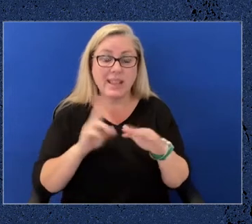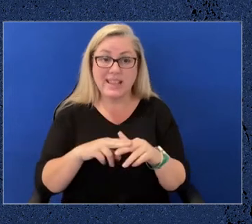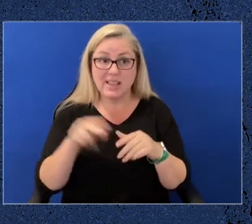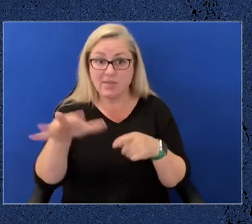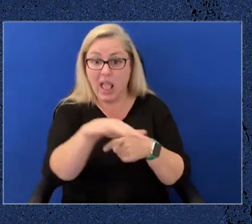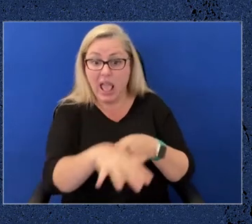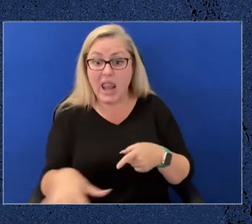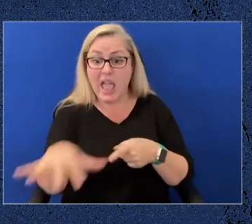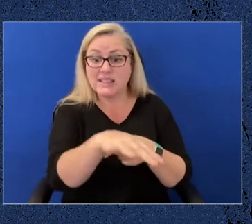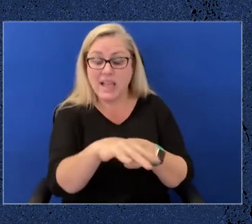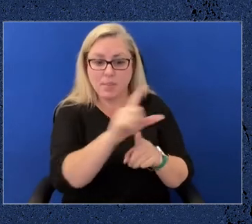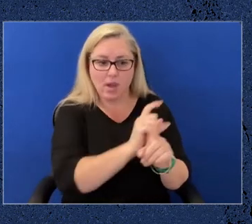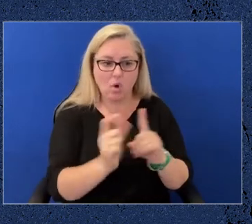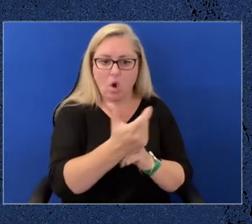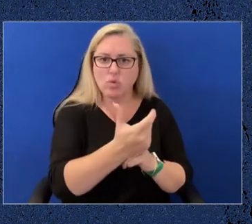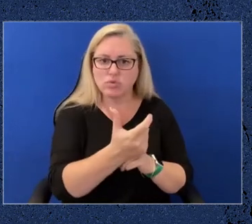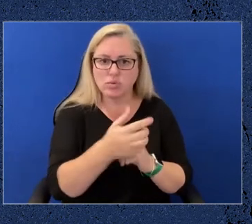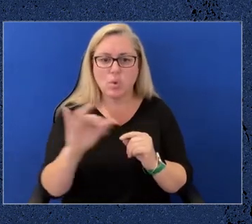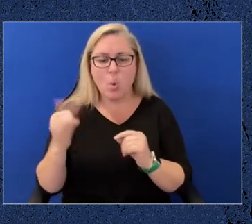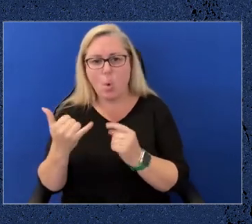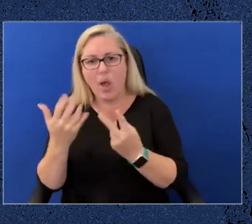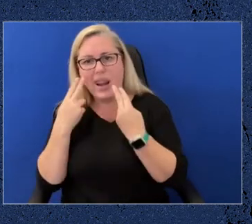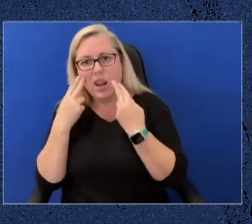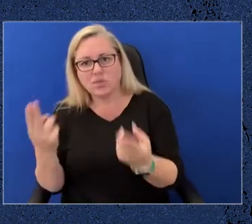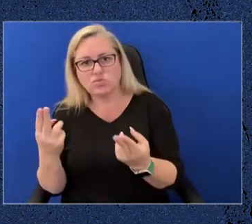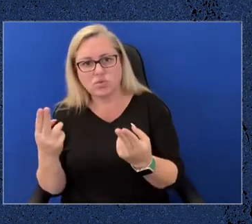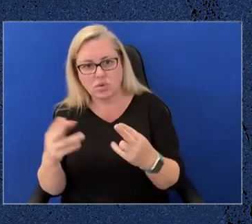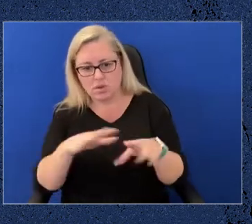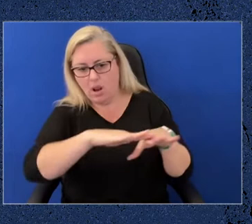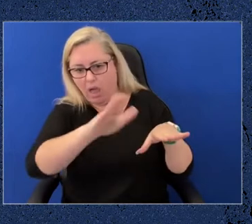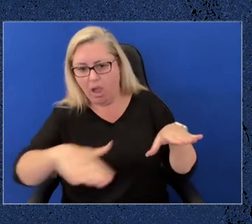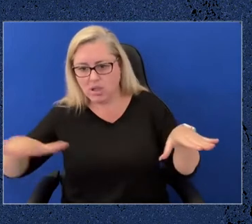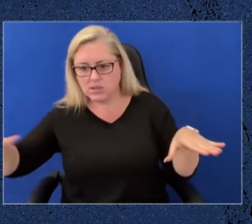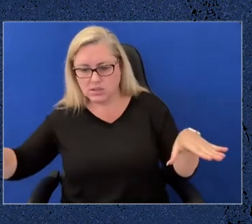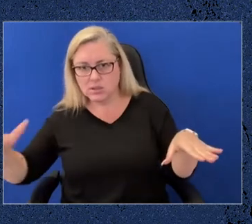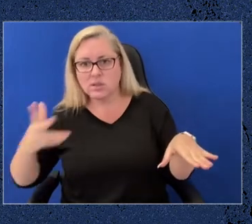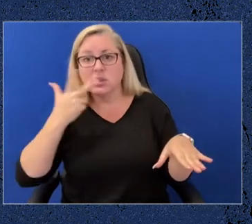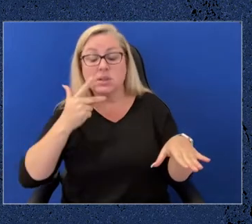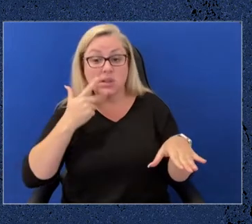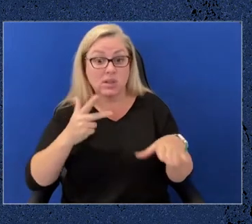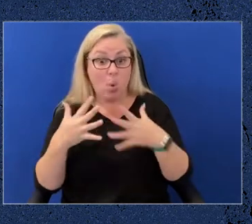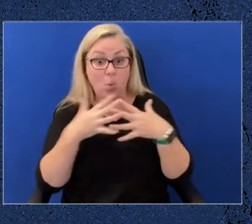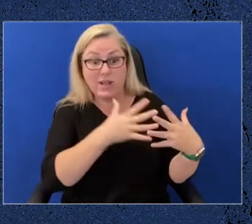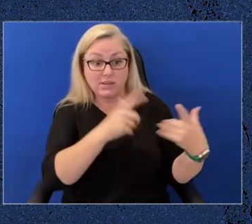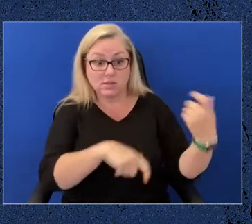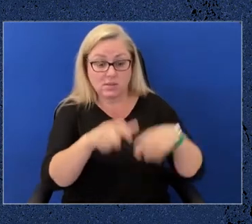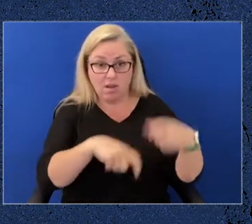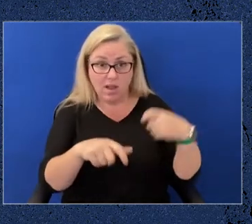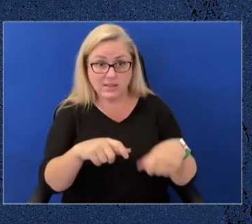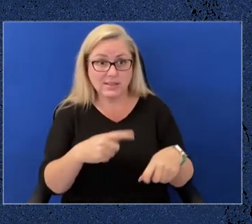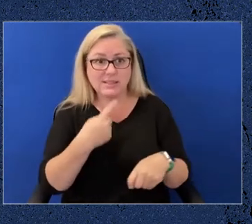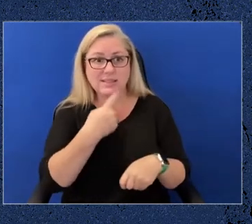cultural landscape or a natural landscape. If you take the Western science perspective, it's almost